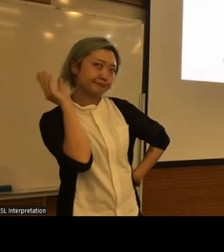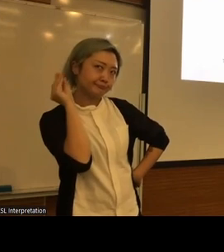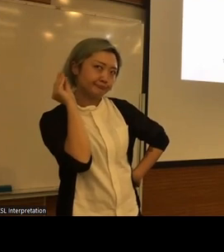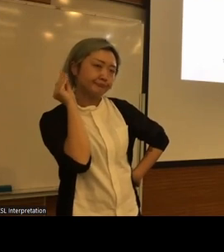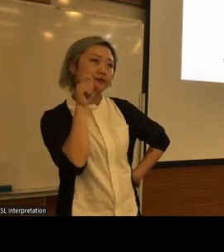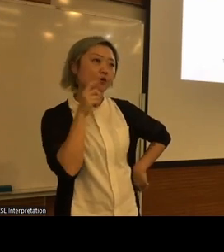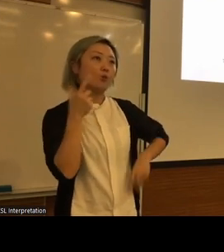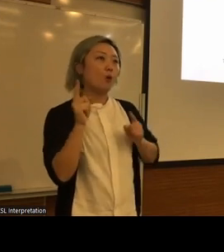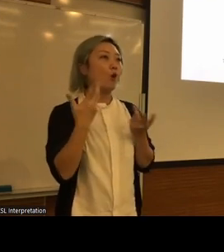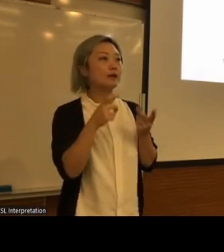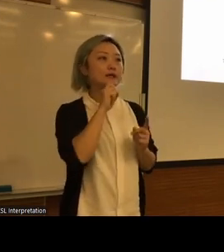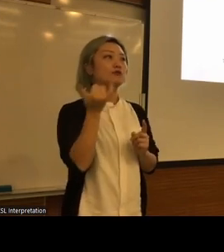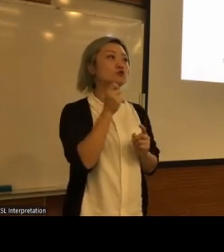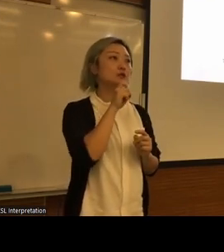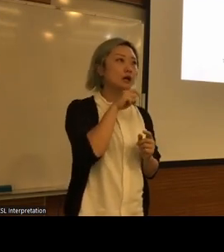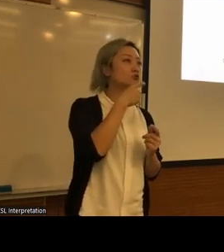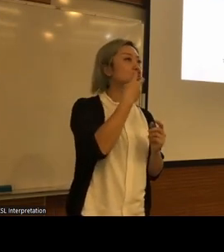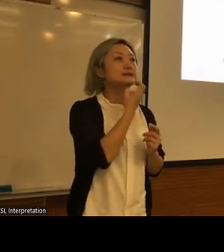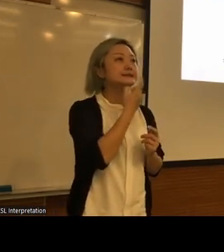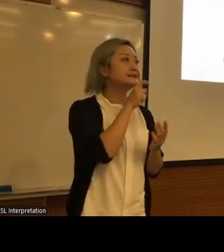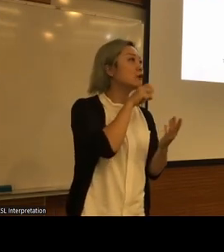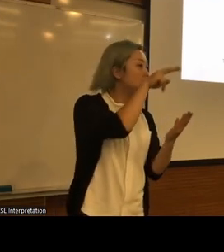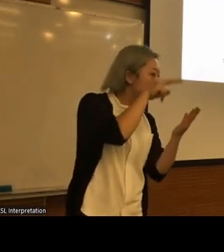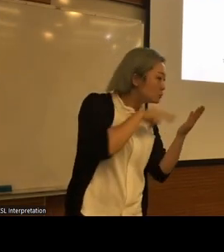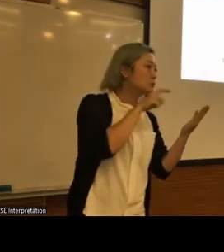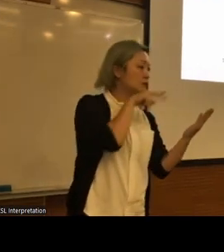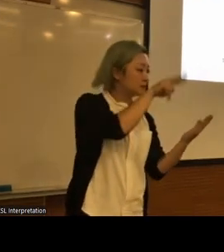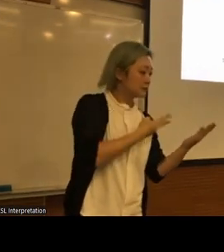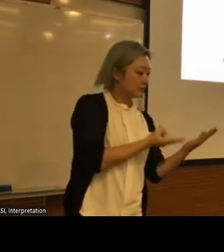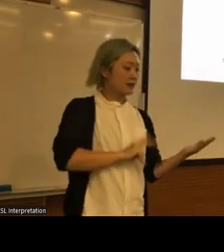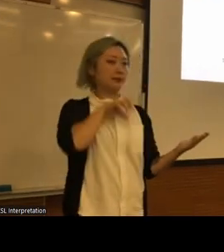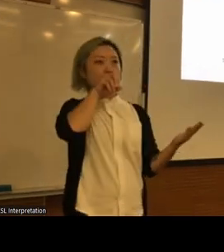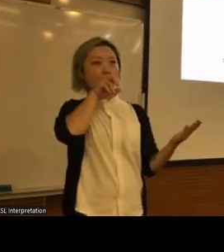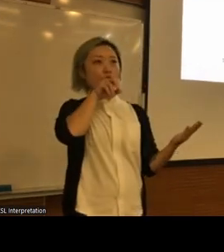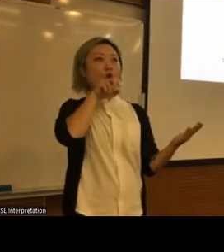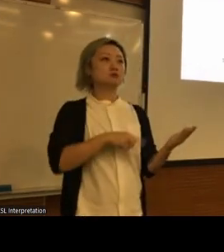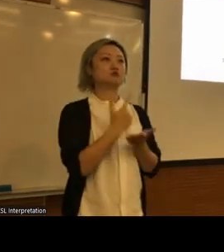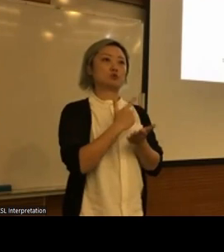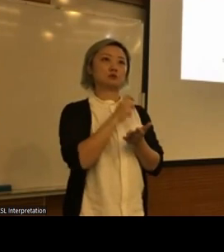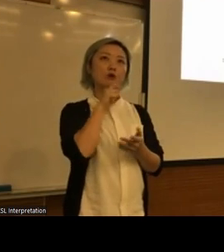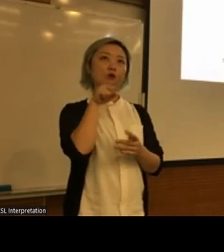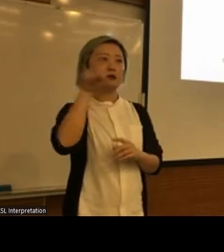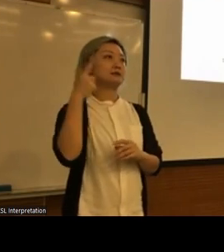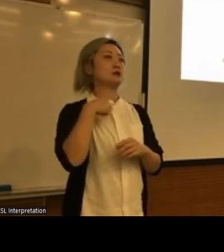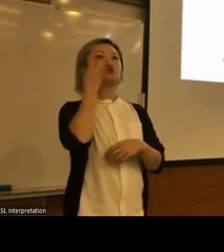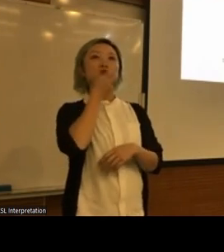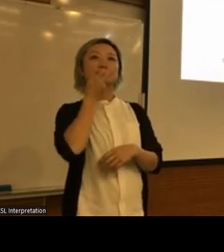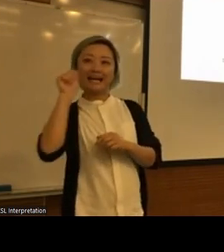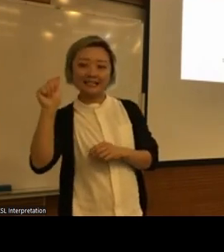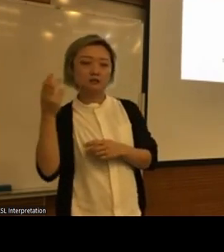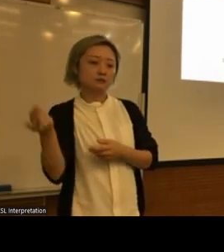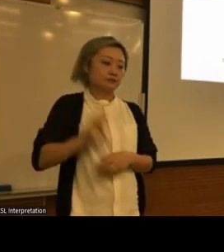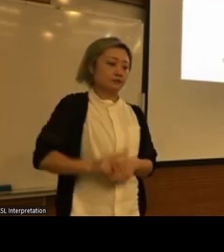read a speech made in one language. They produce a speech in another language, just as my colleague